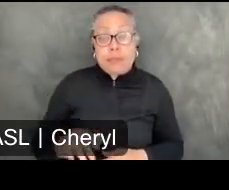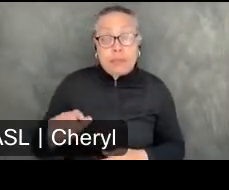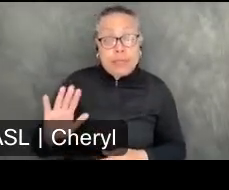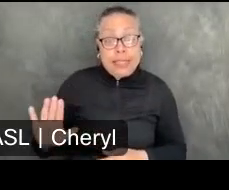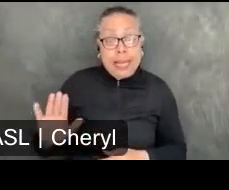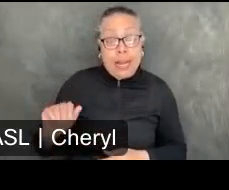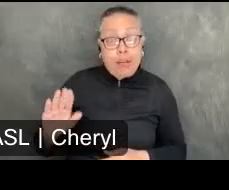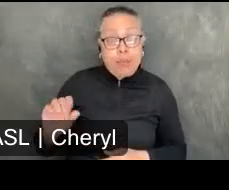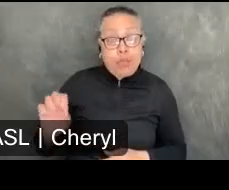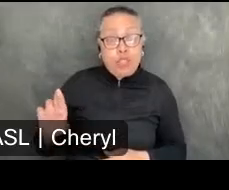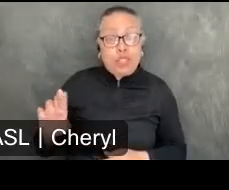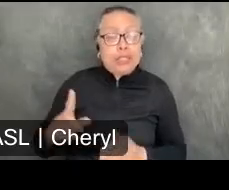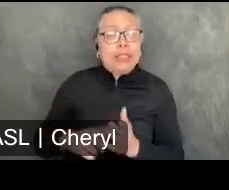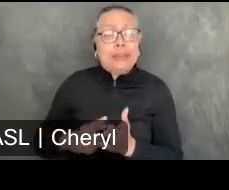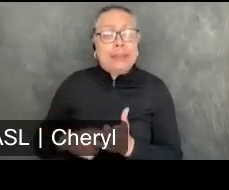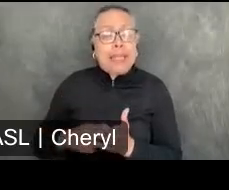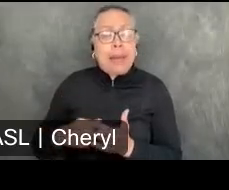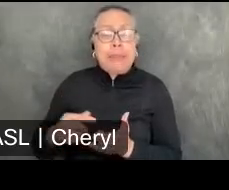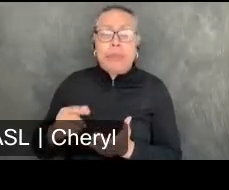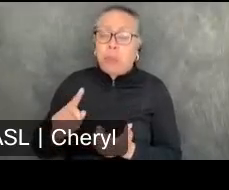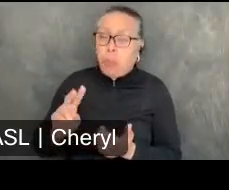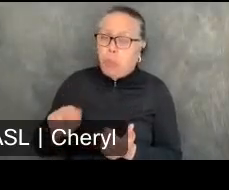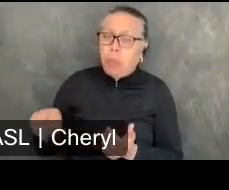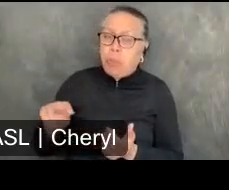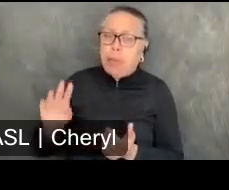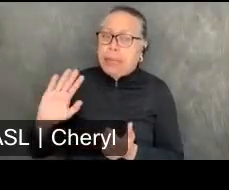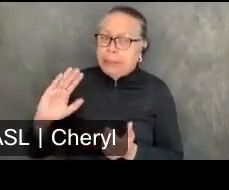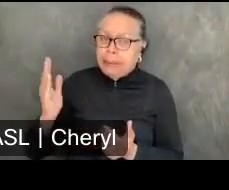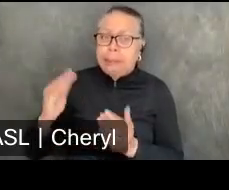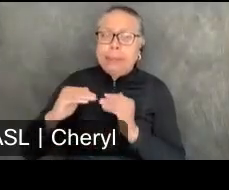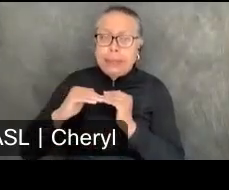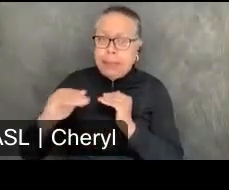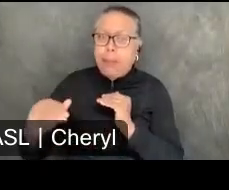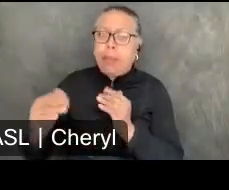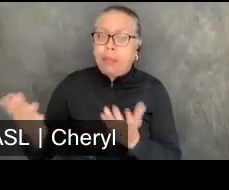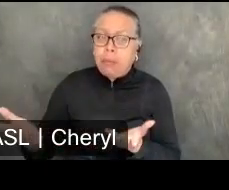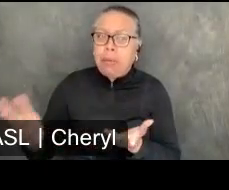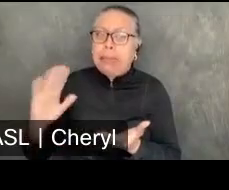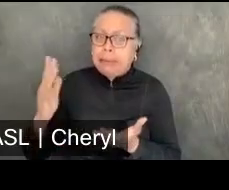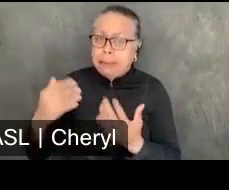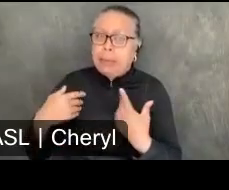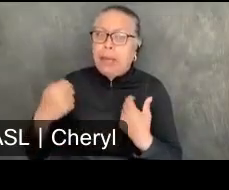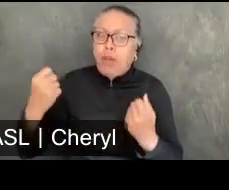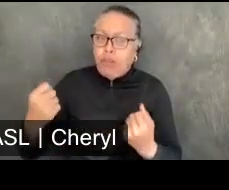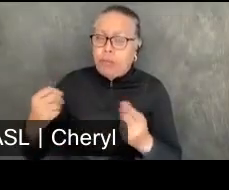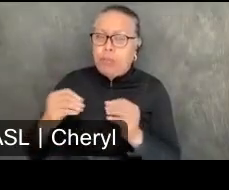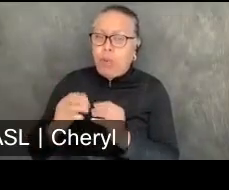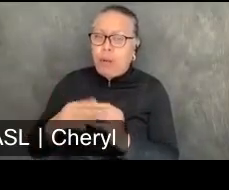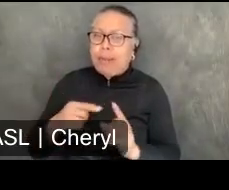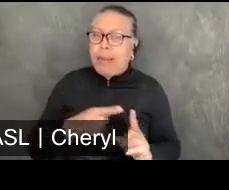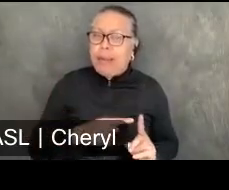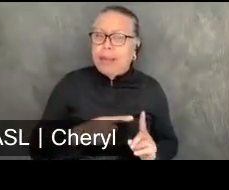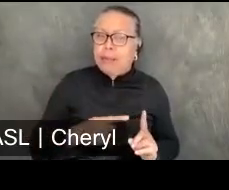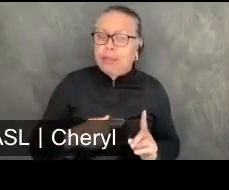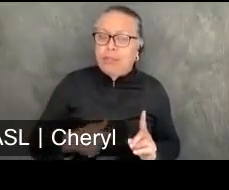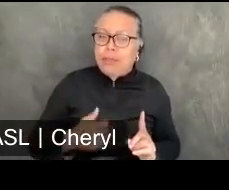come across as more stable or healthy than the person that they're abusing.